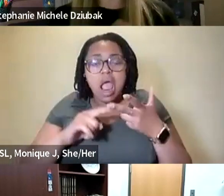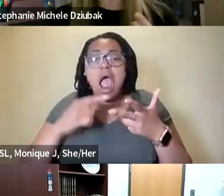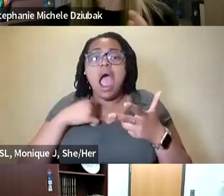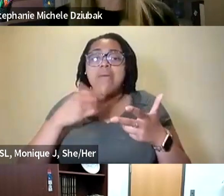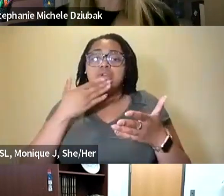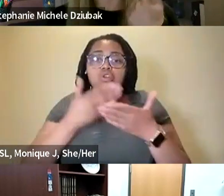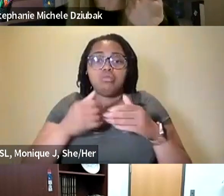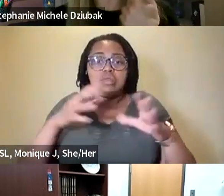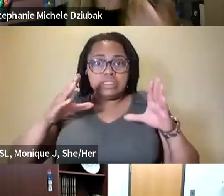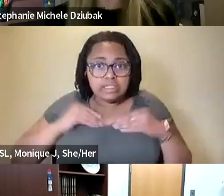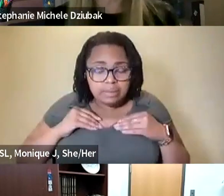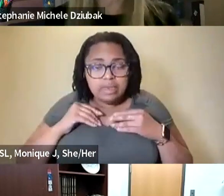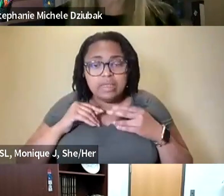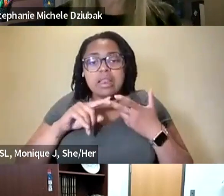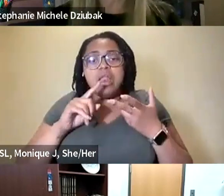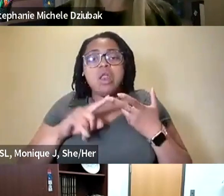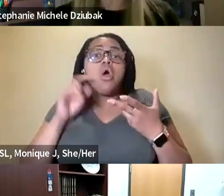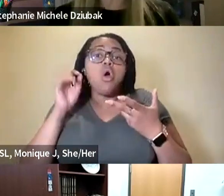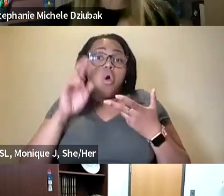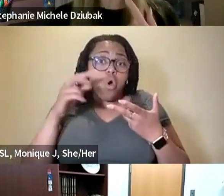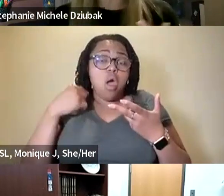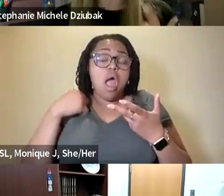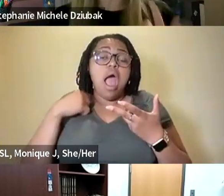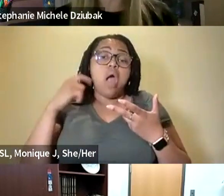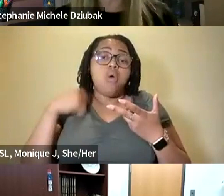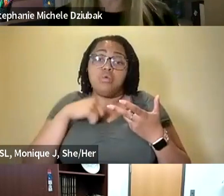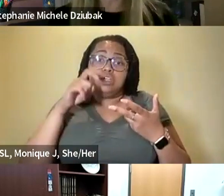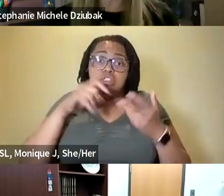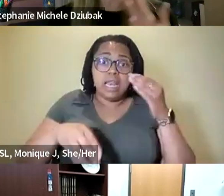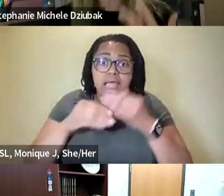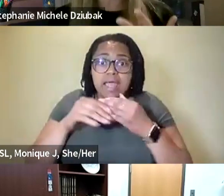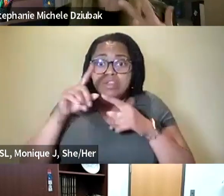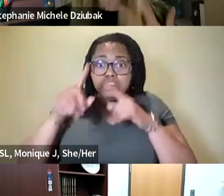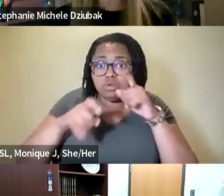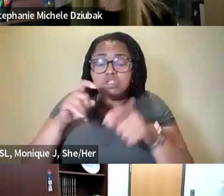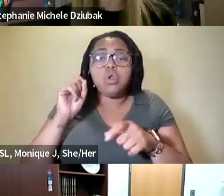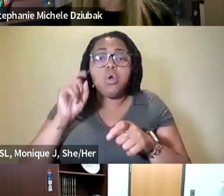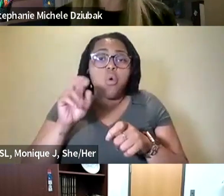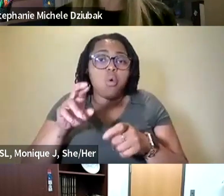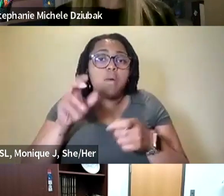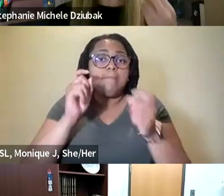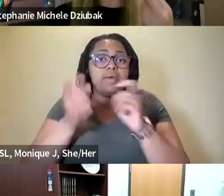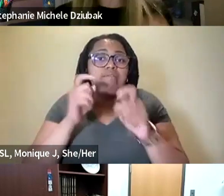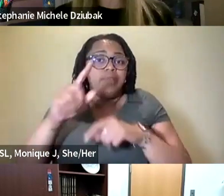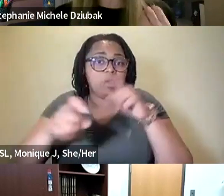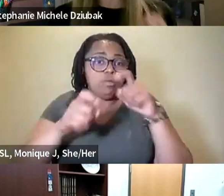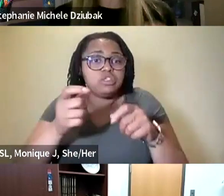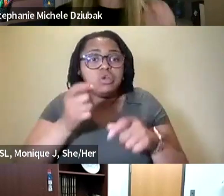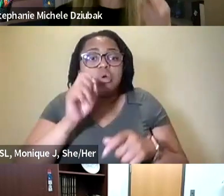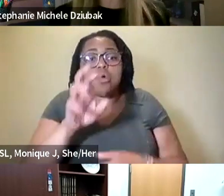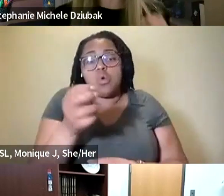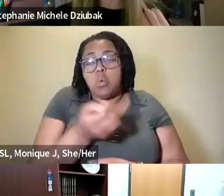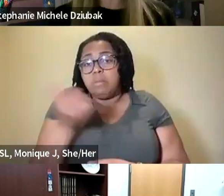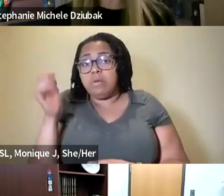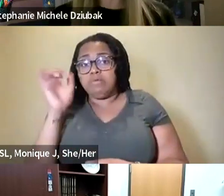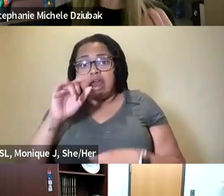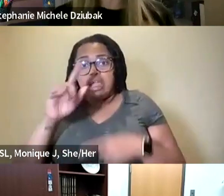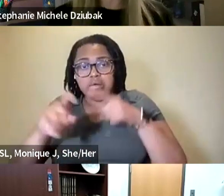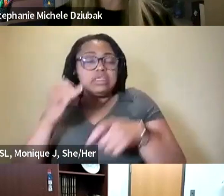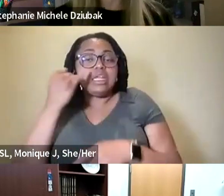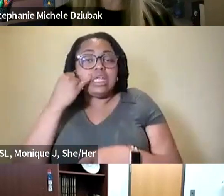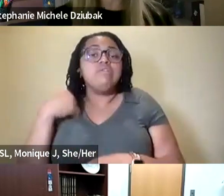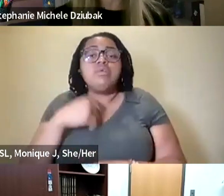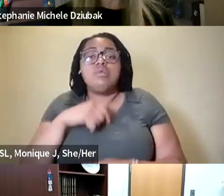or I think we should add this question or modify this question or take out that question. If we can get